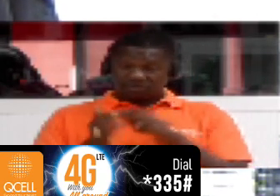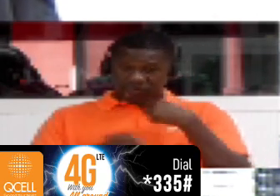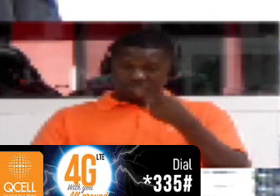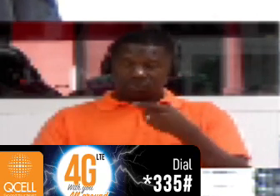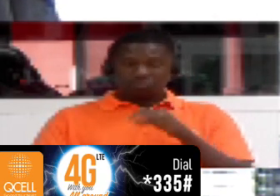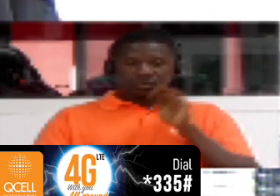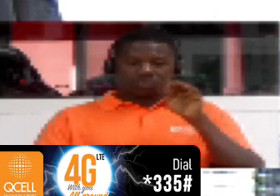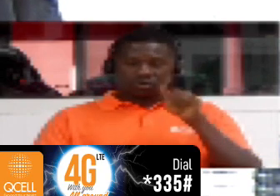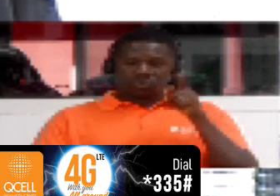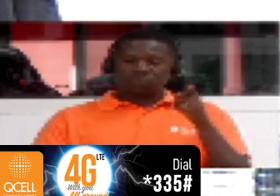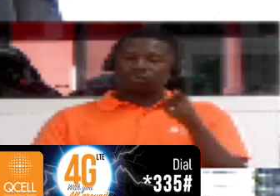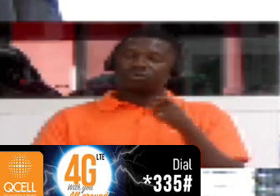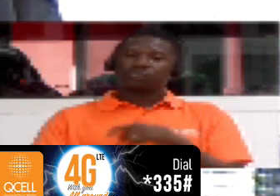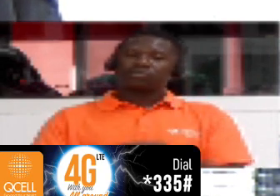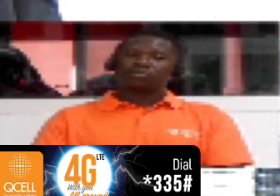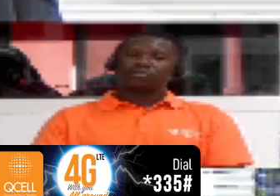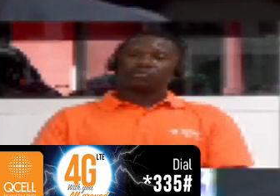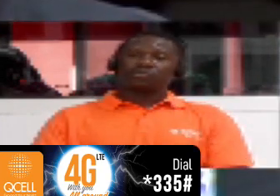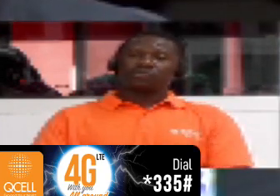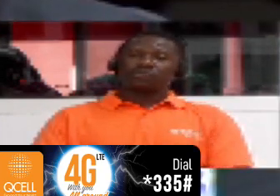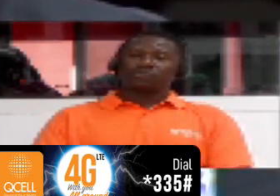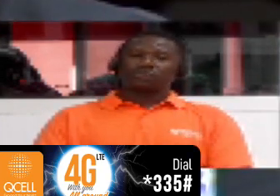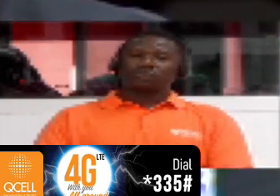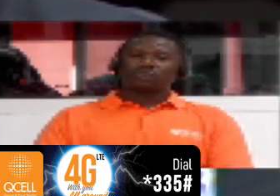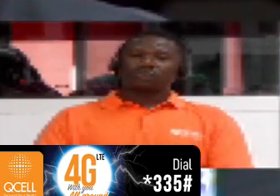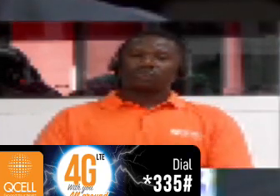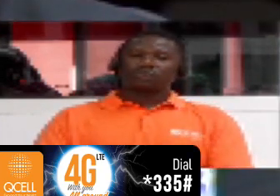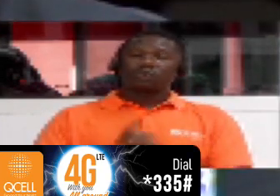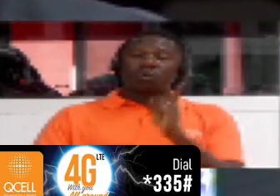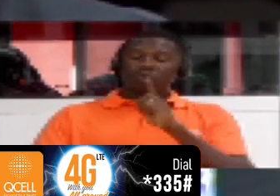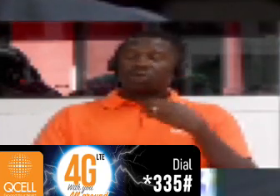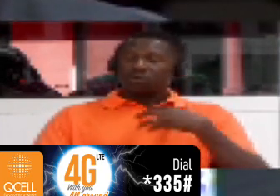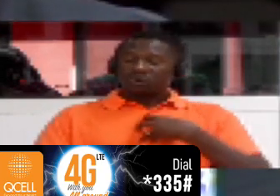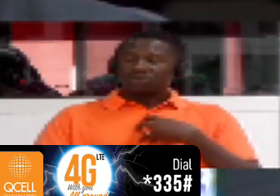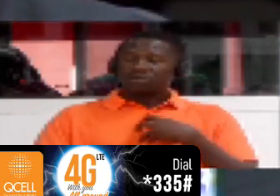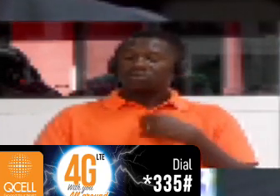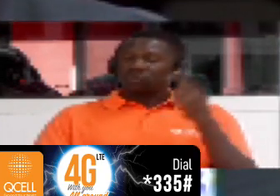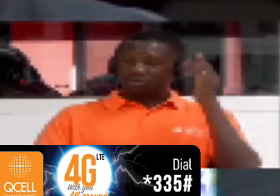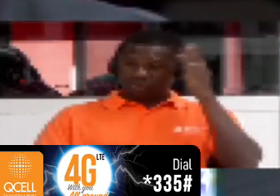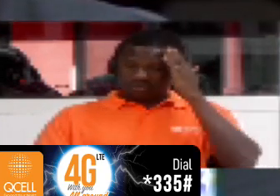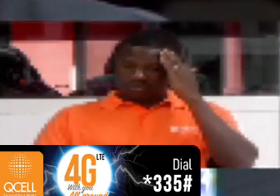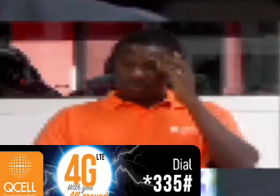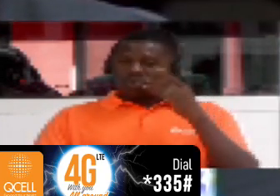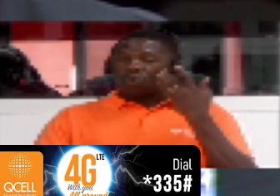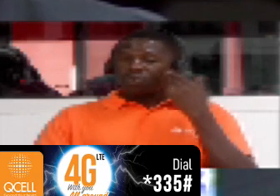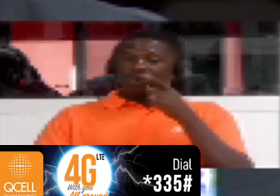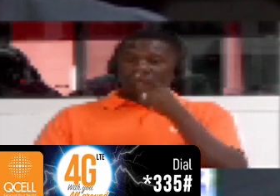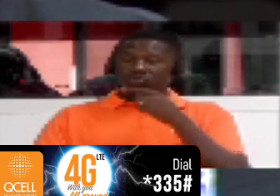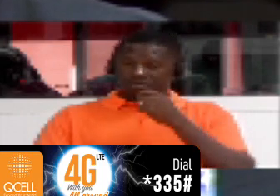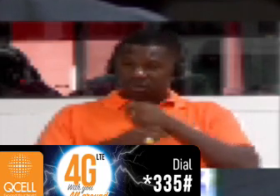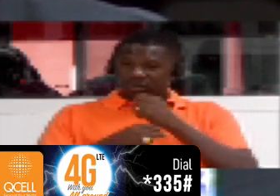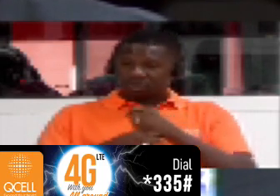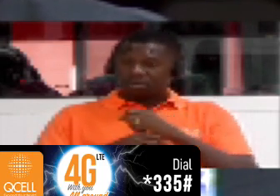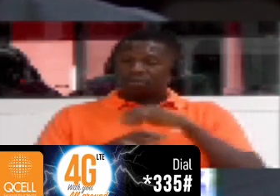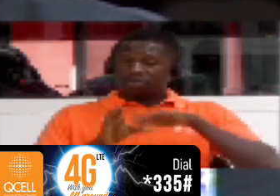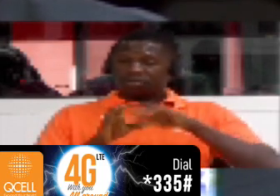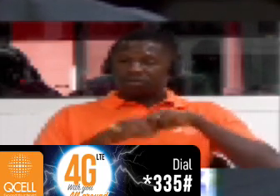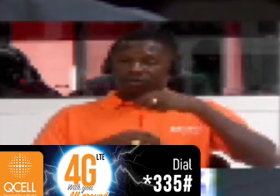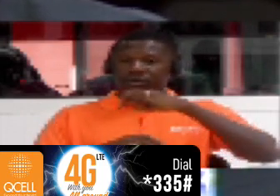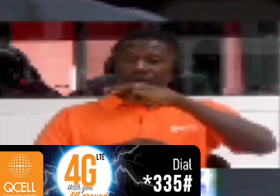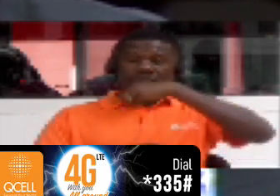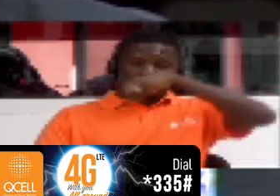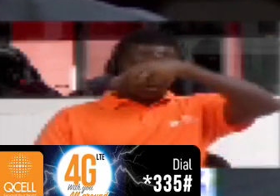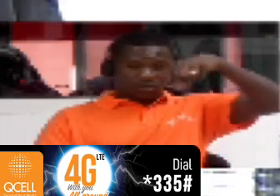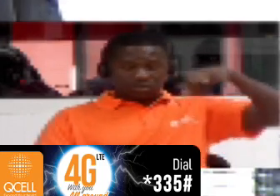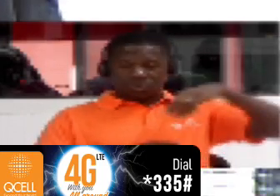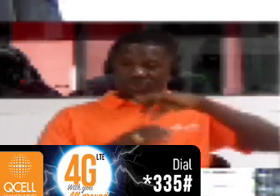you. What I want to know is that when you became a member of the patrol team, were you briefed about your